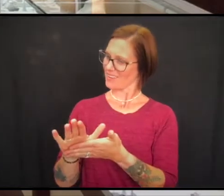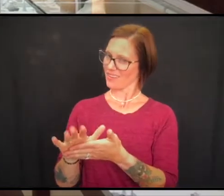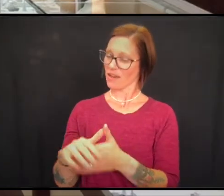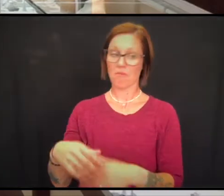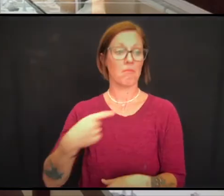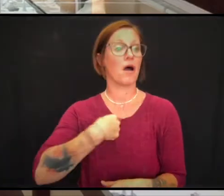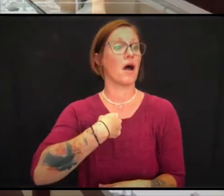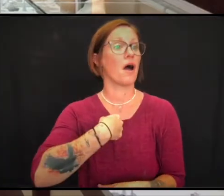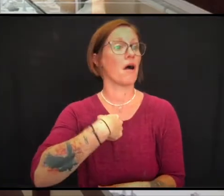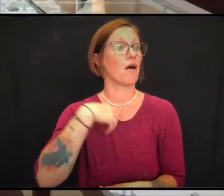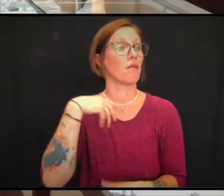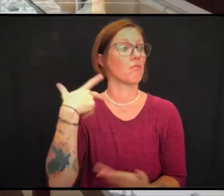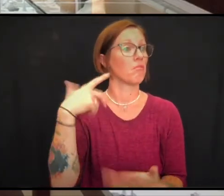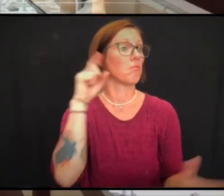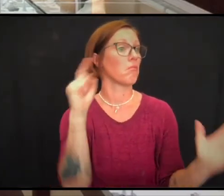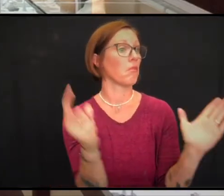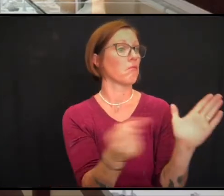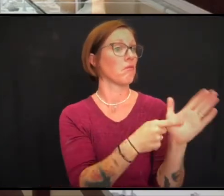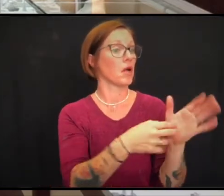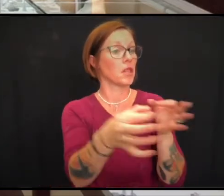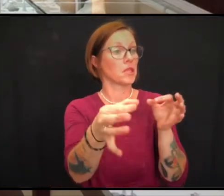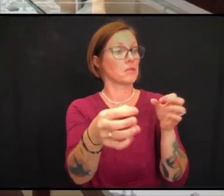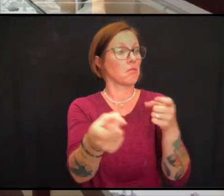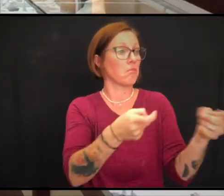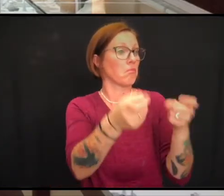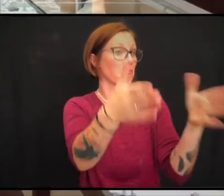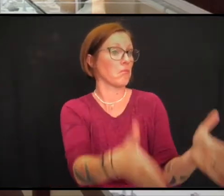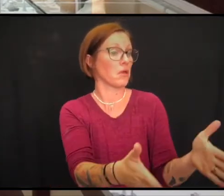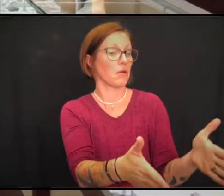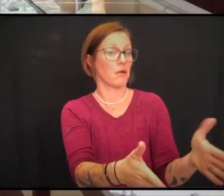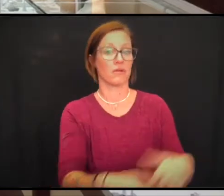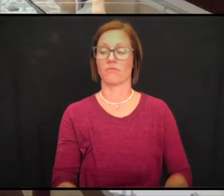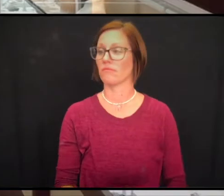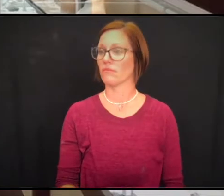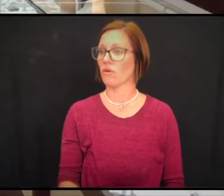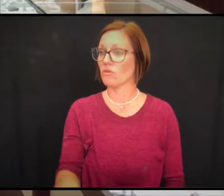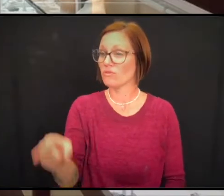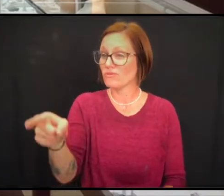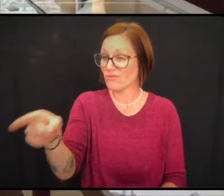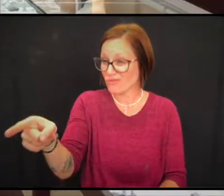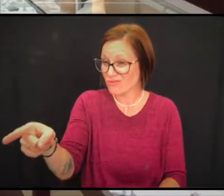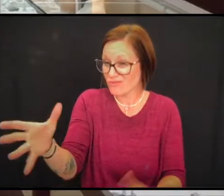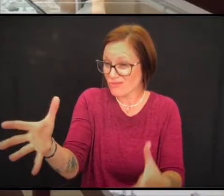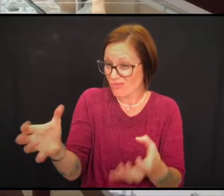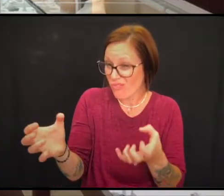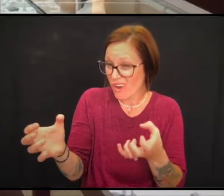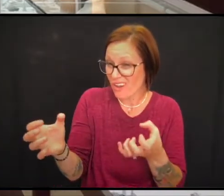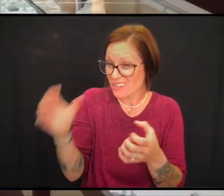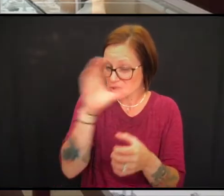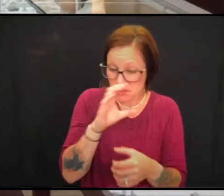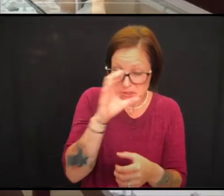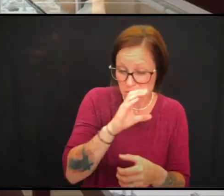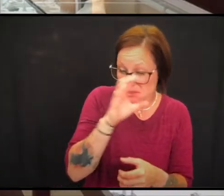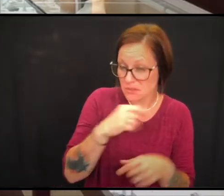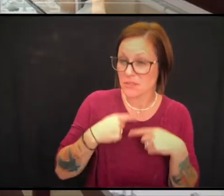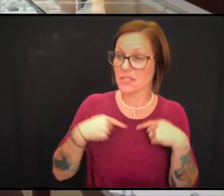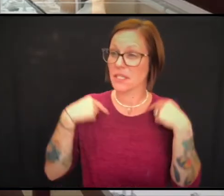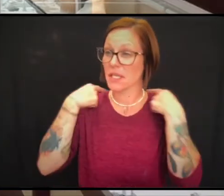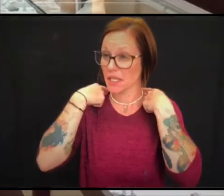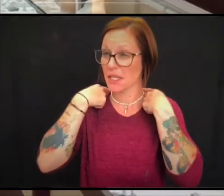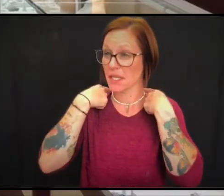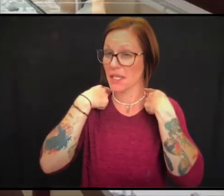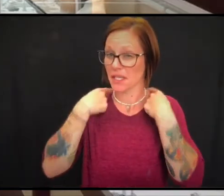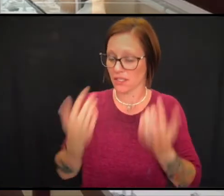manager. You want to look for some necklaces? Here's a few you can look at. That would